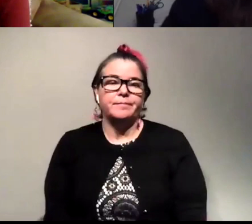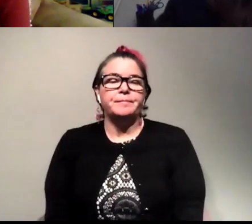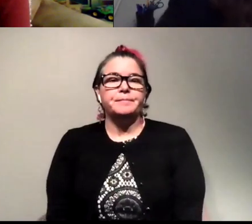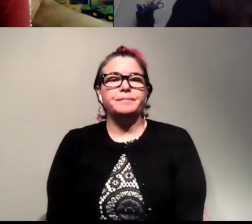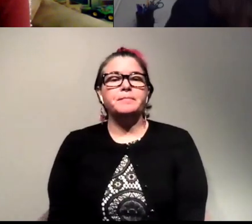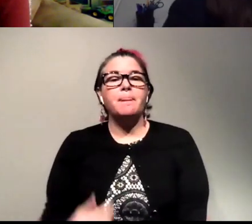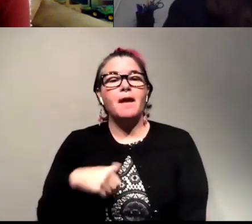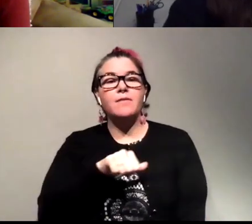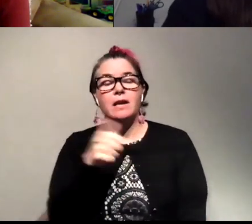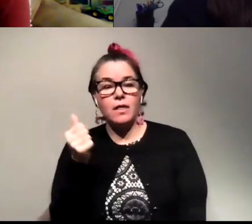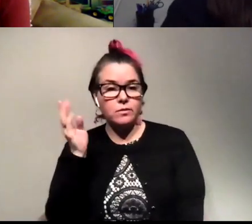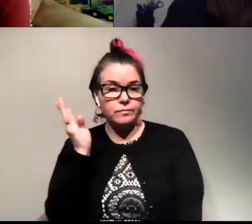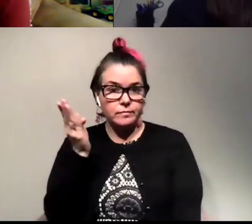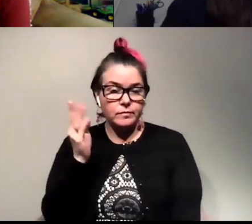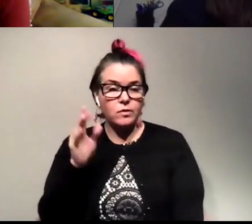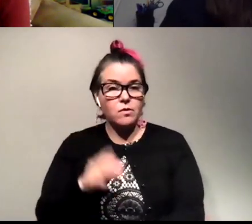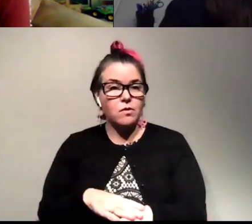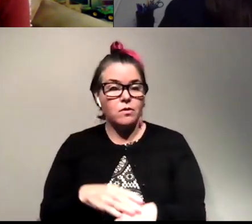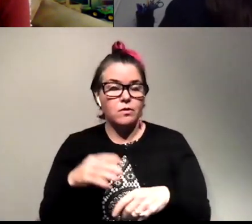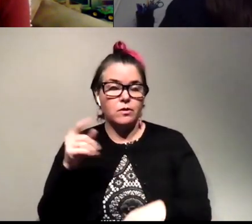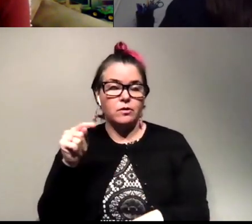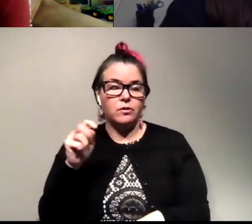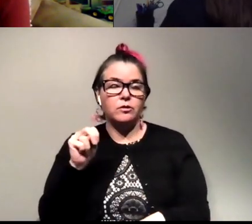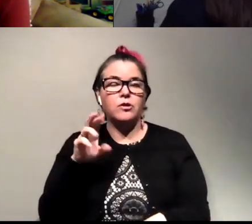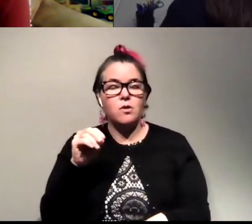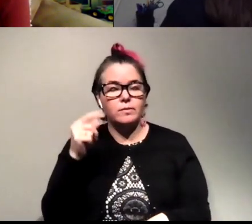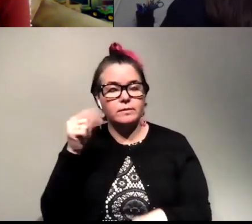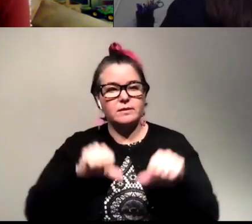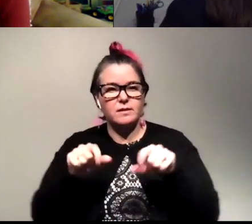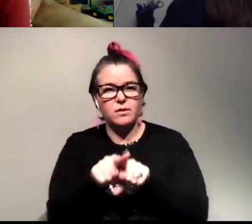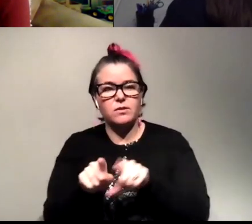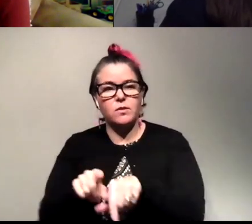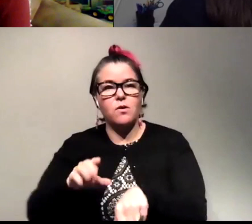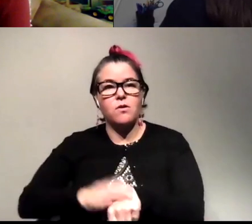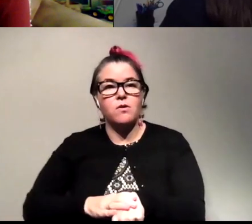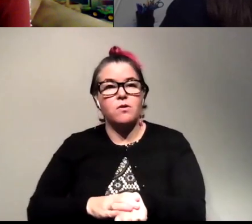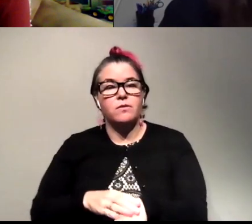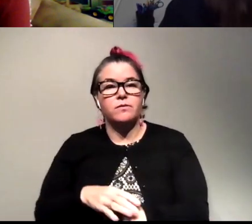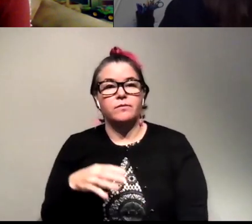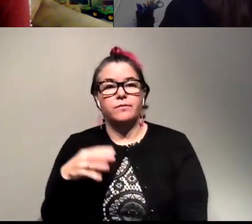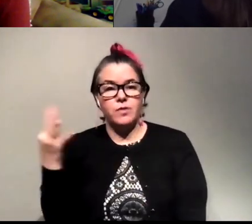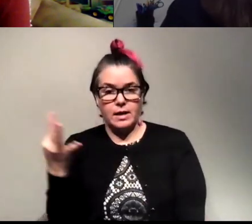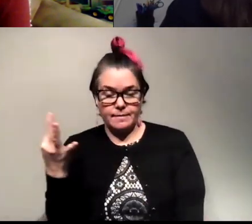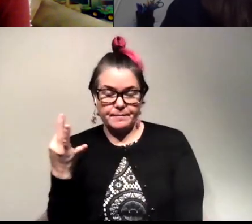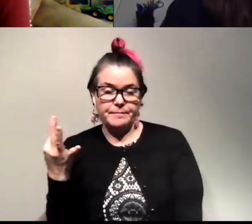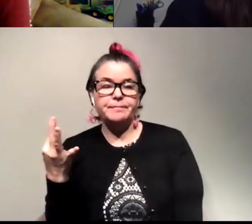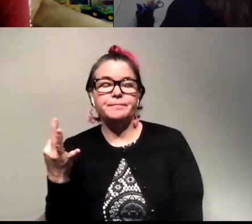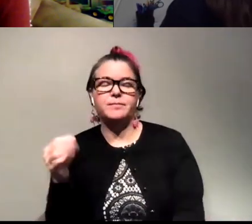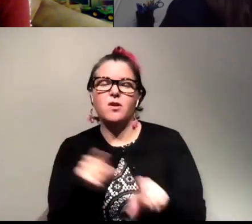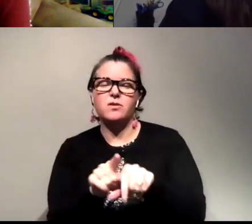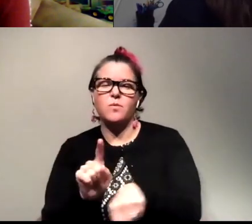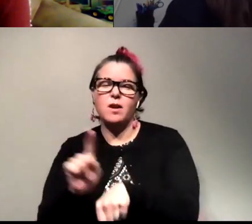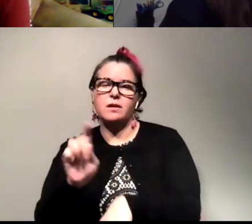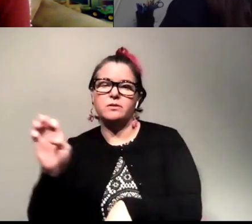another session coming up on neuroscience as well. That is going to be on Friday, also at 1